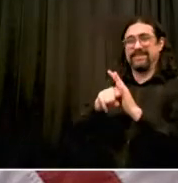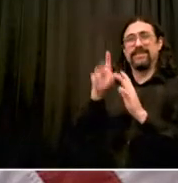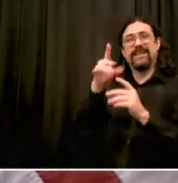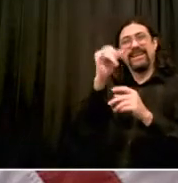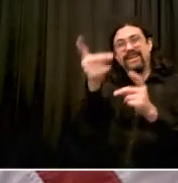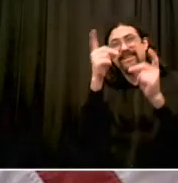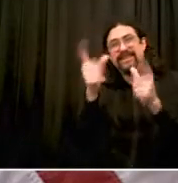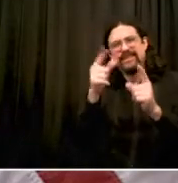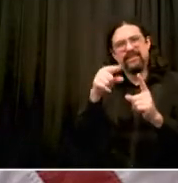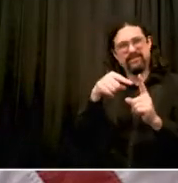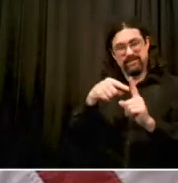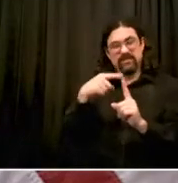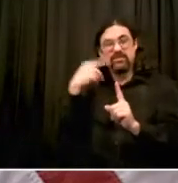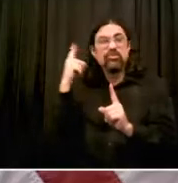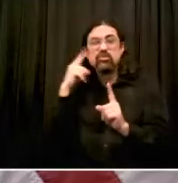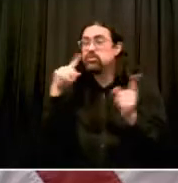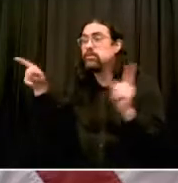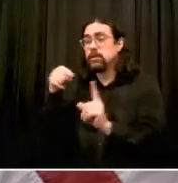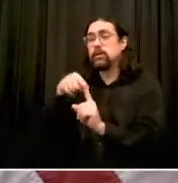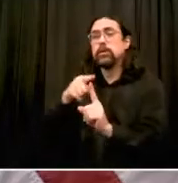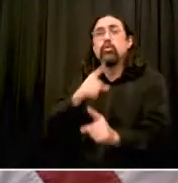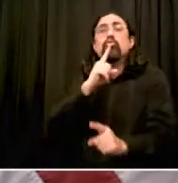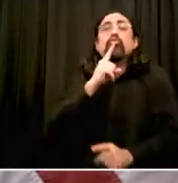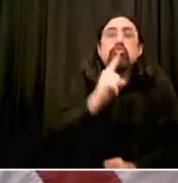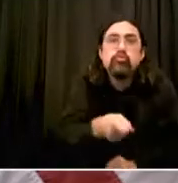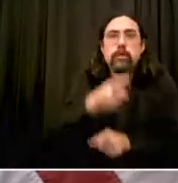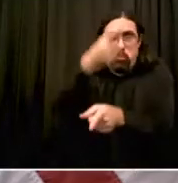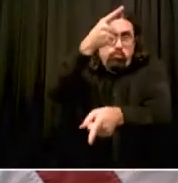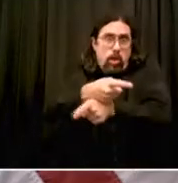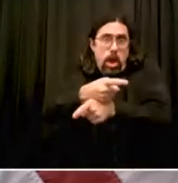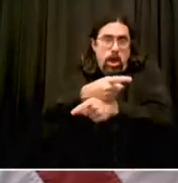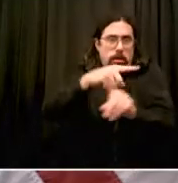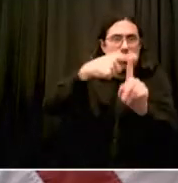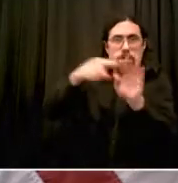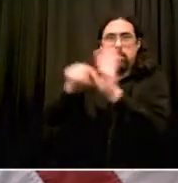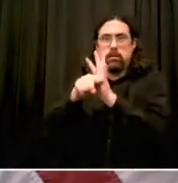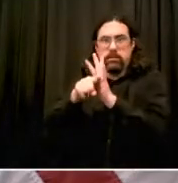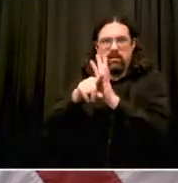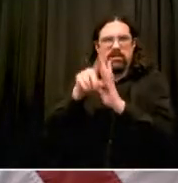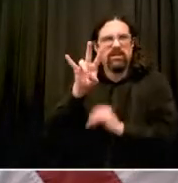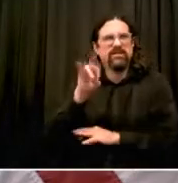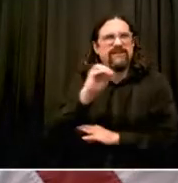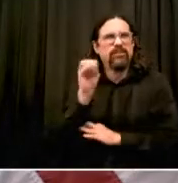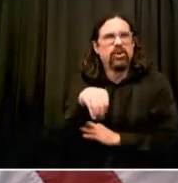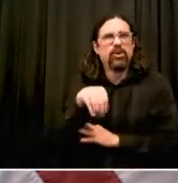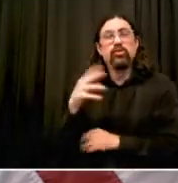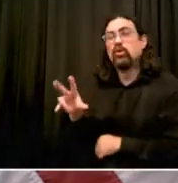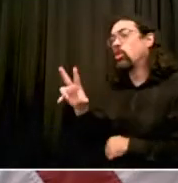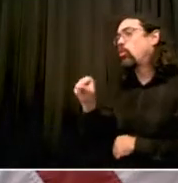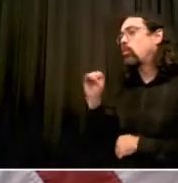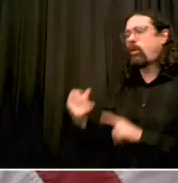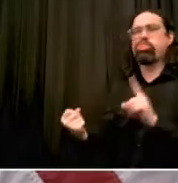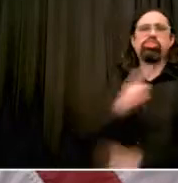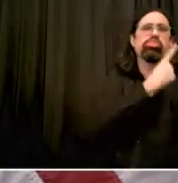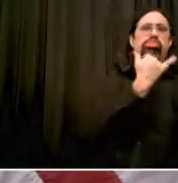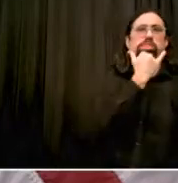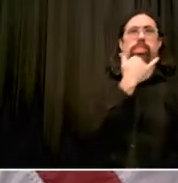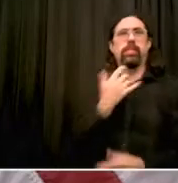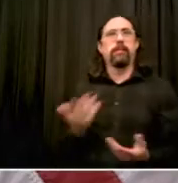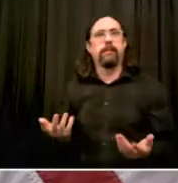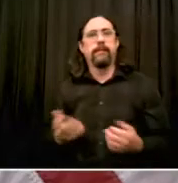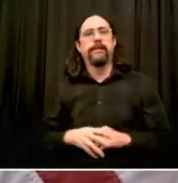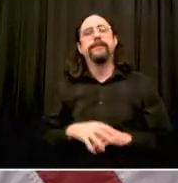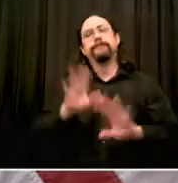We've pushed back on that with a variety of new plans with the labs and with expanding the work that health and hospitals is